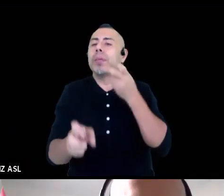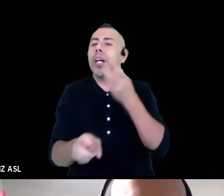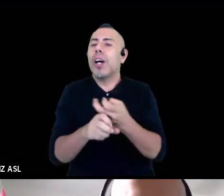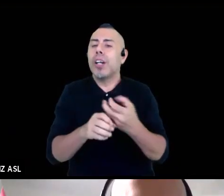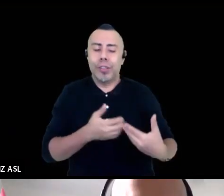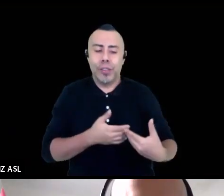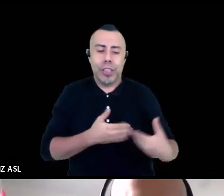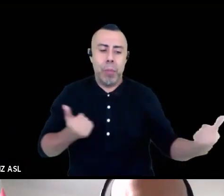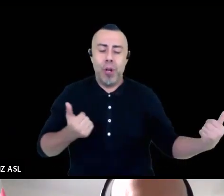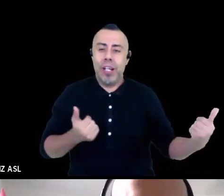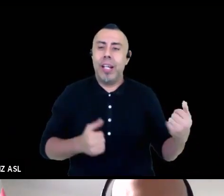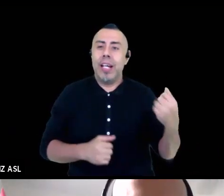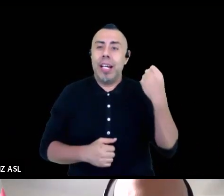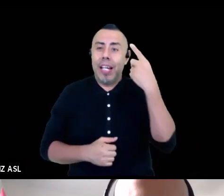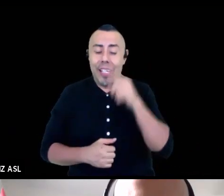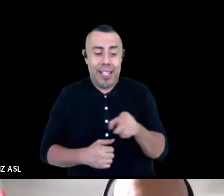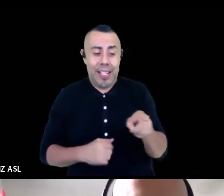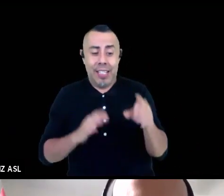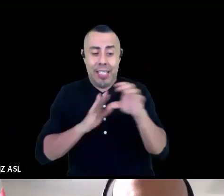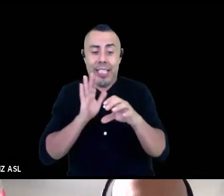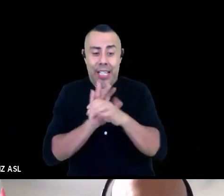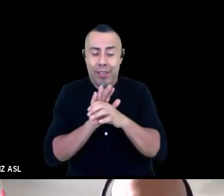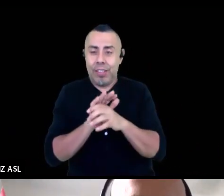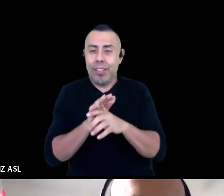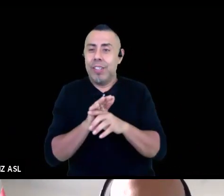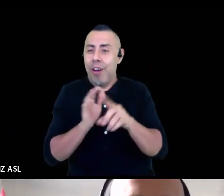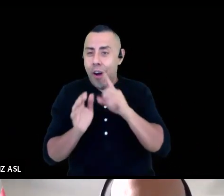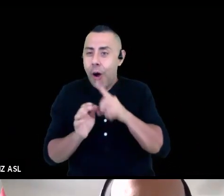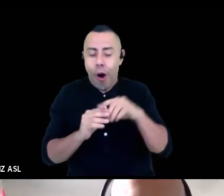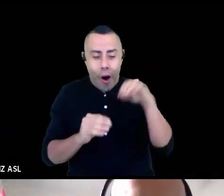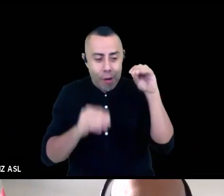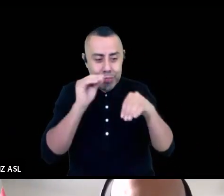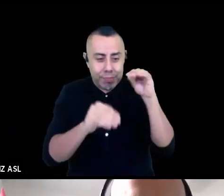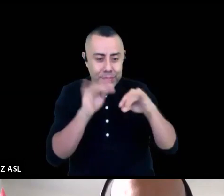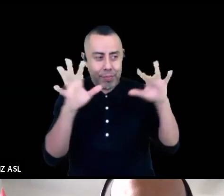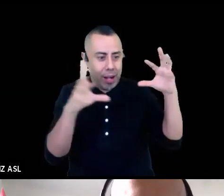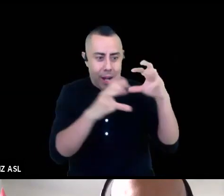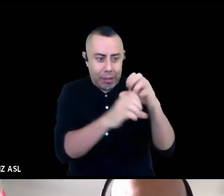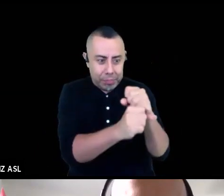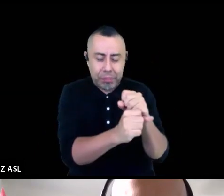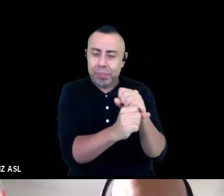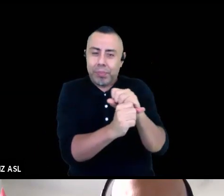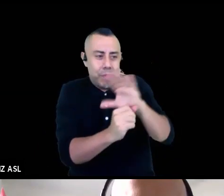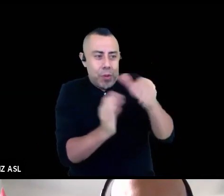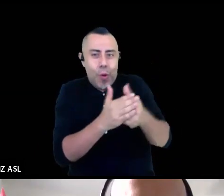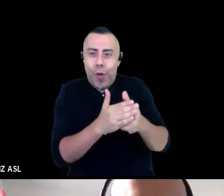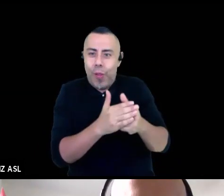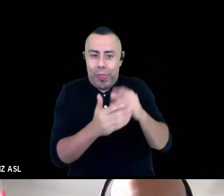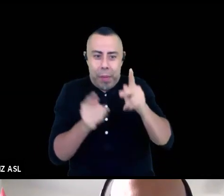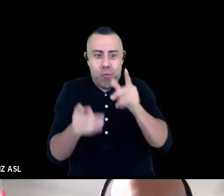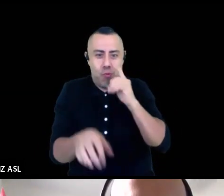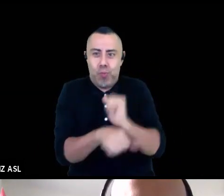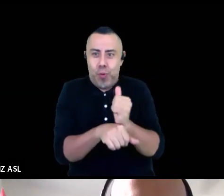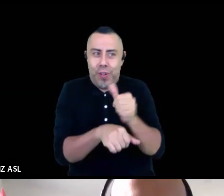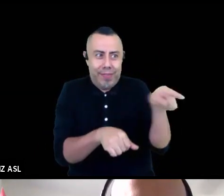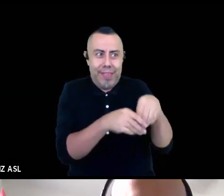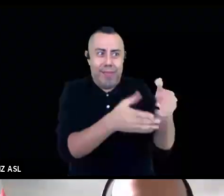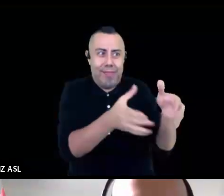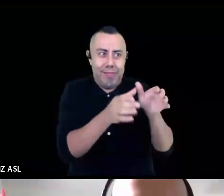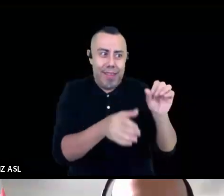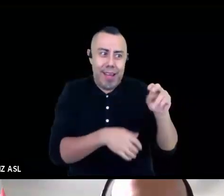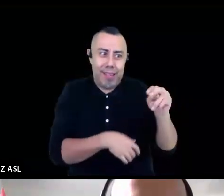conversations. So there are pieces of us in every character, But it is interesting when you've been with